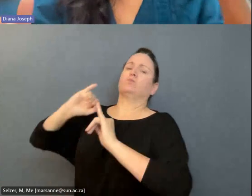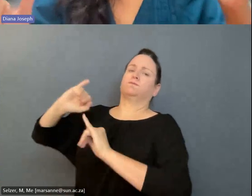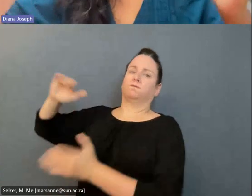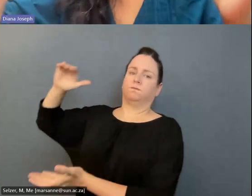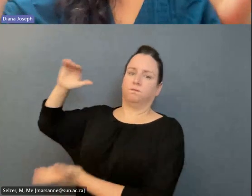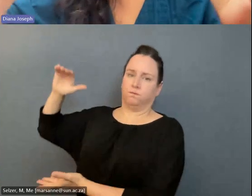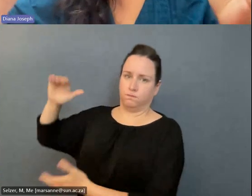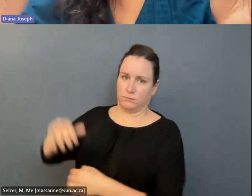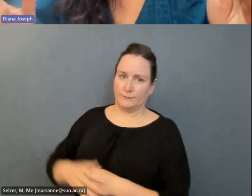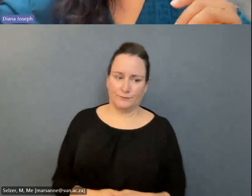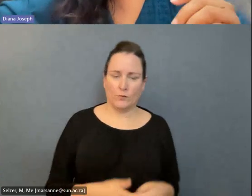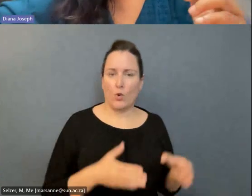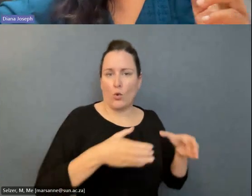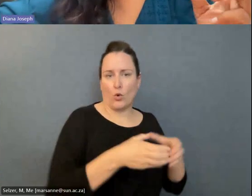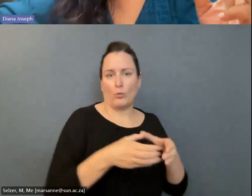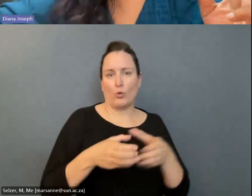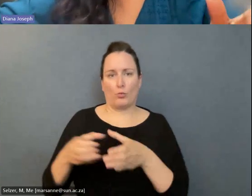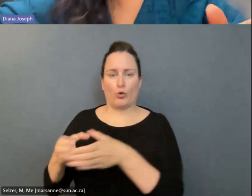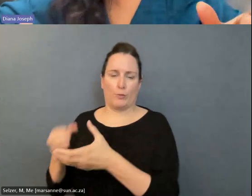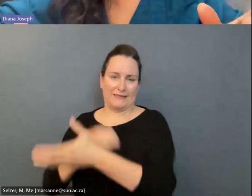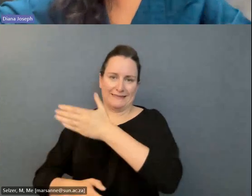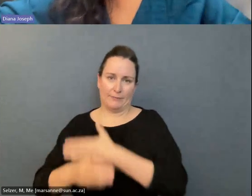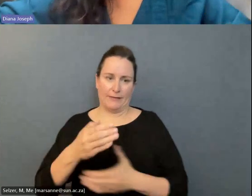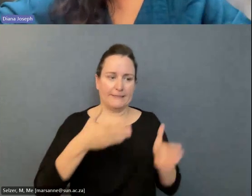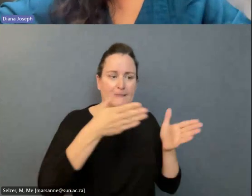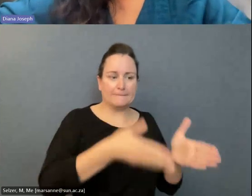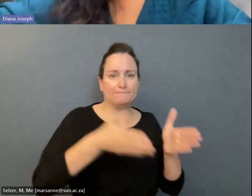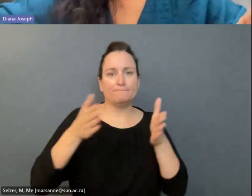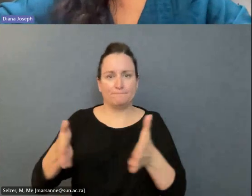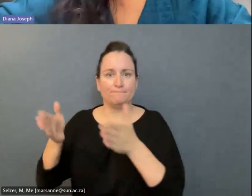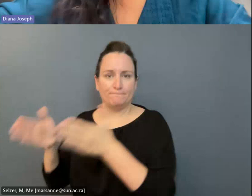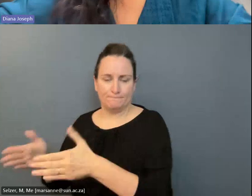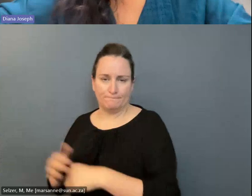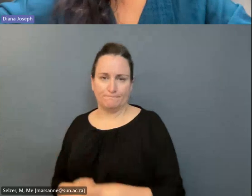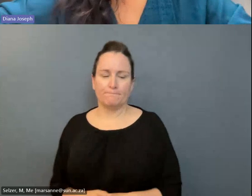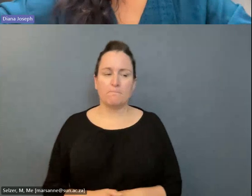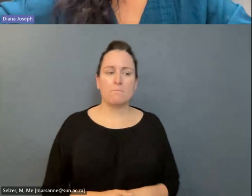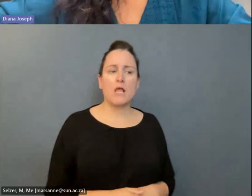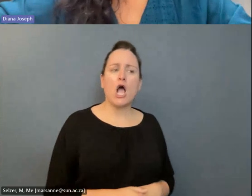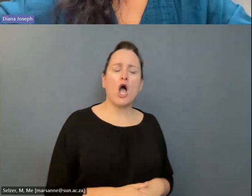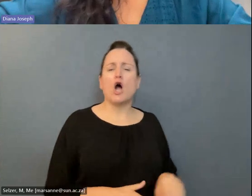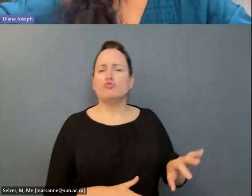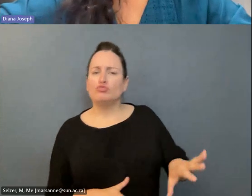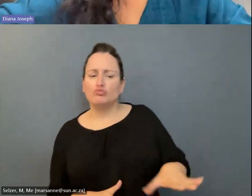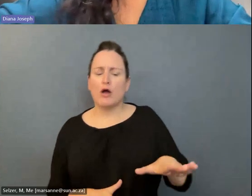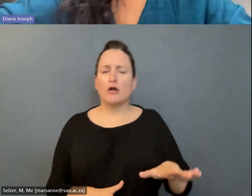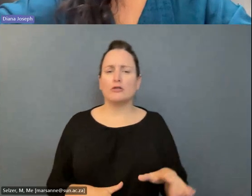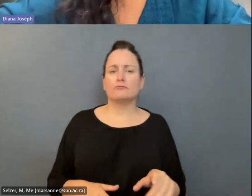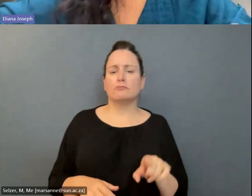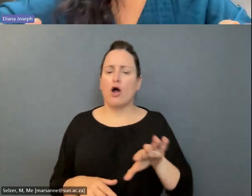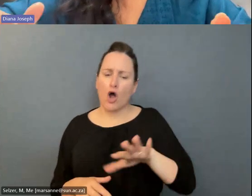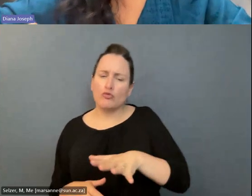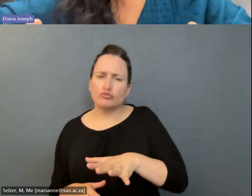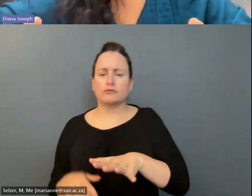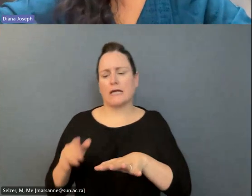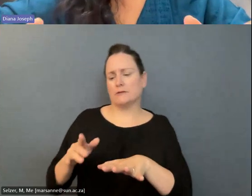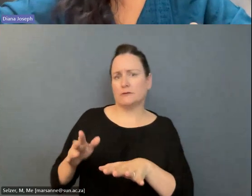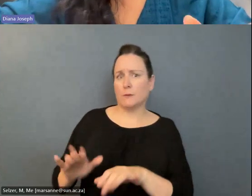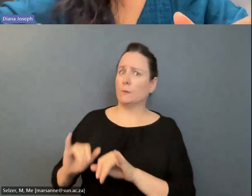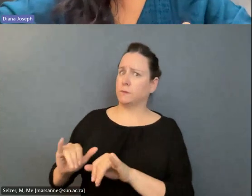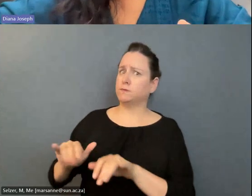spectrum of the classification, the mild and the profound, like the person in the hall is asking,